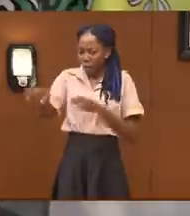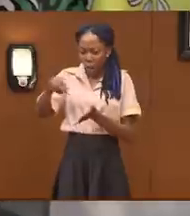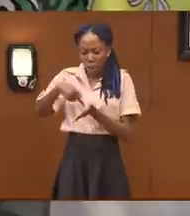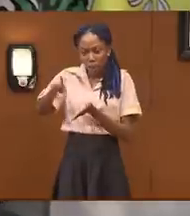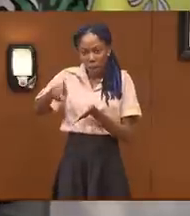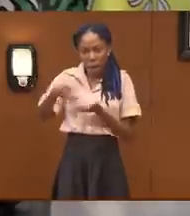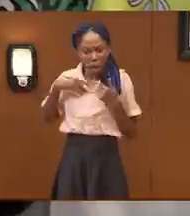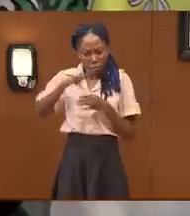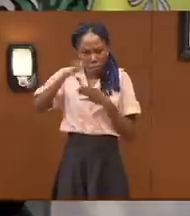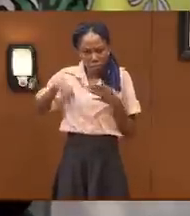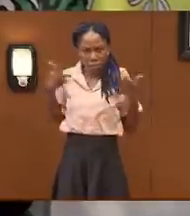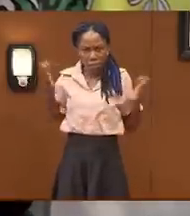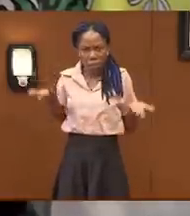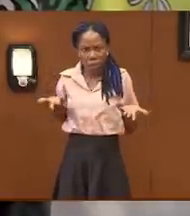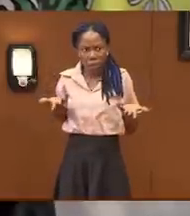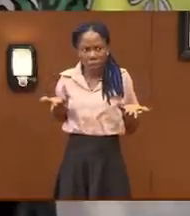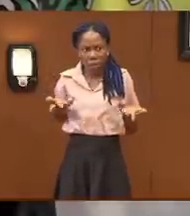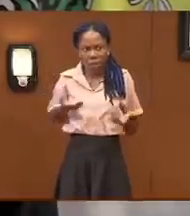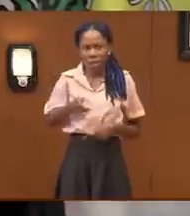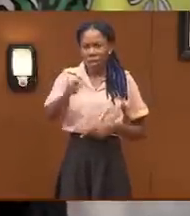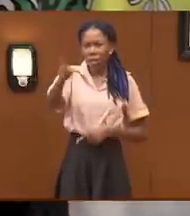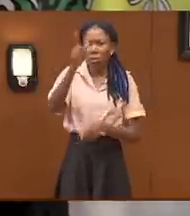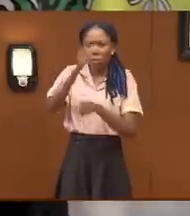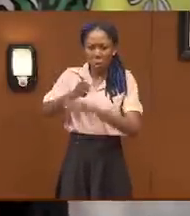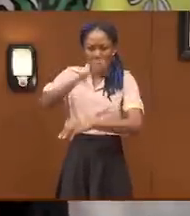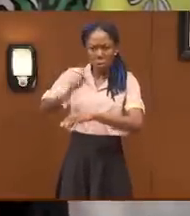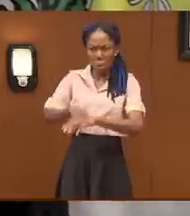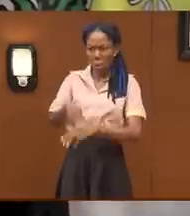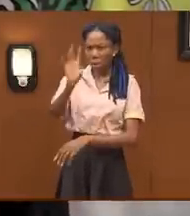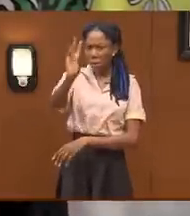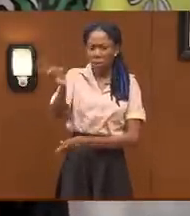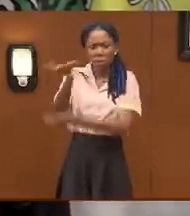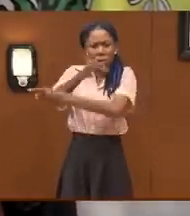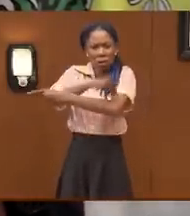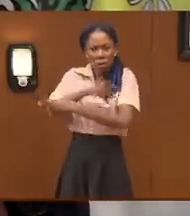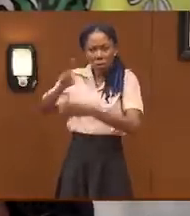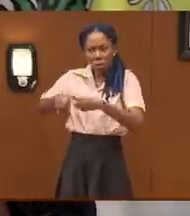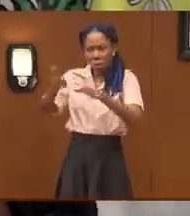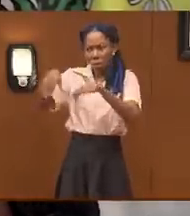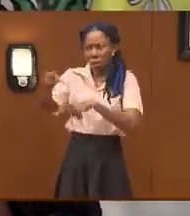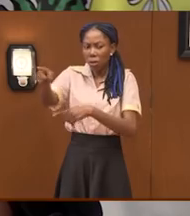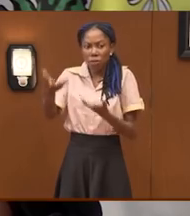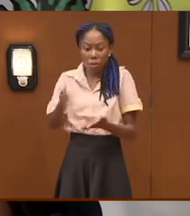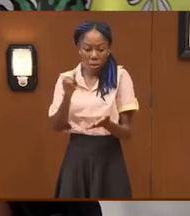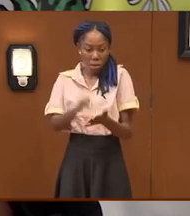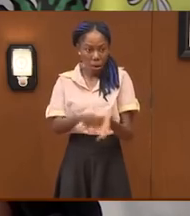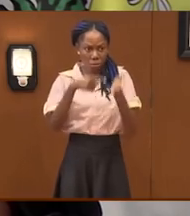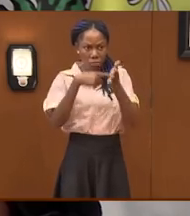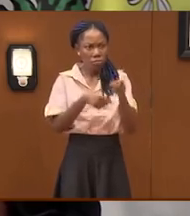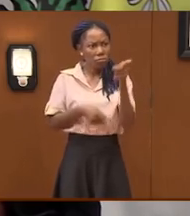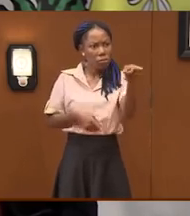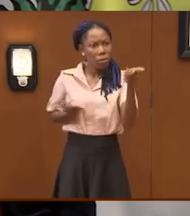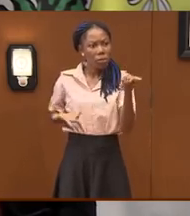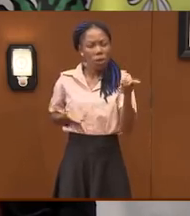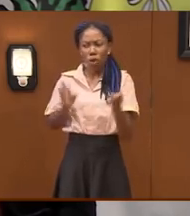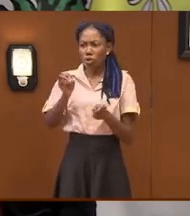expired. He's only required to give you 7 days notice, which is what he has done. So I don't know which